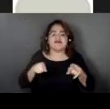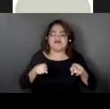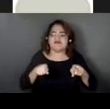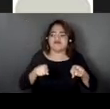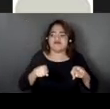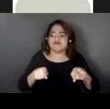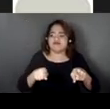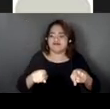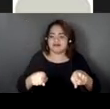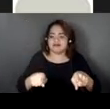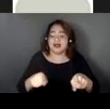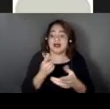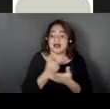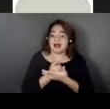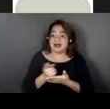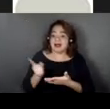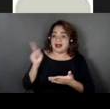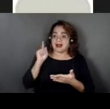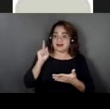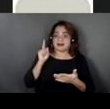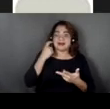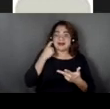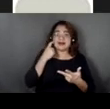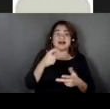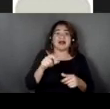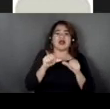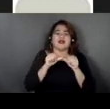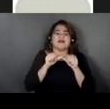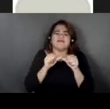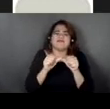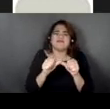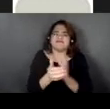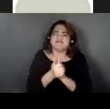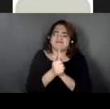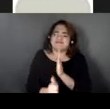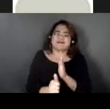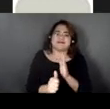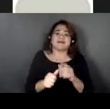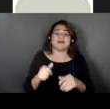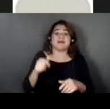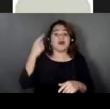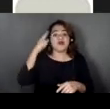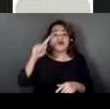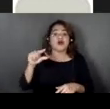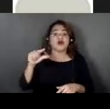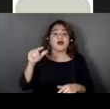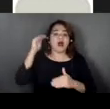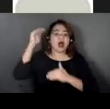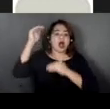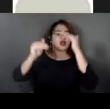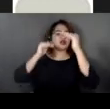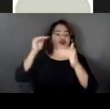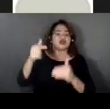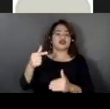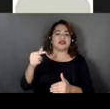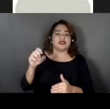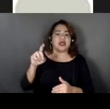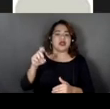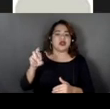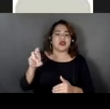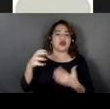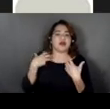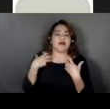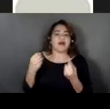last week, we launched a resilience skill workshop for adults from our gender health program through the gender